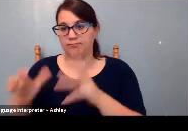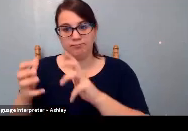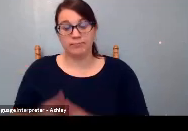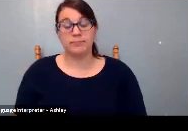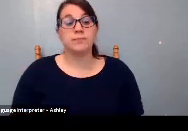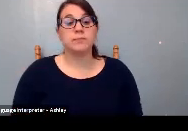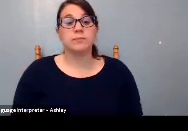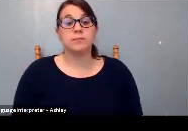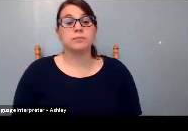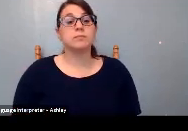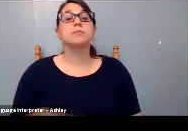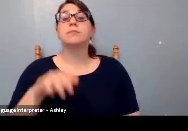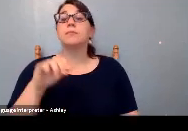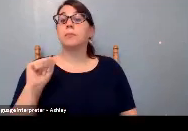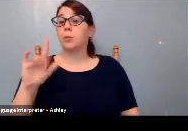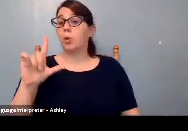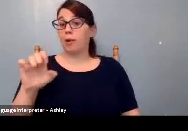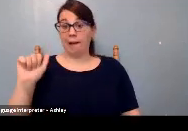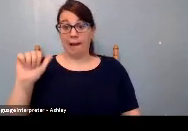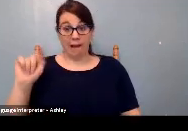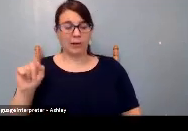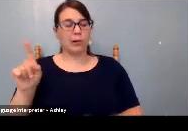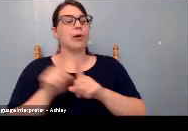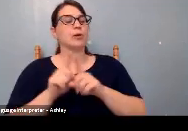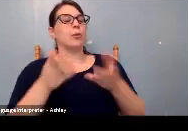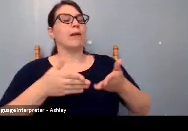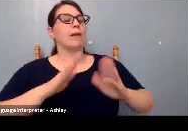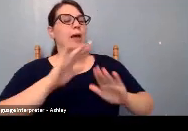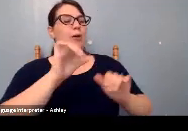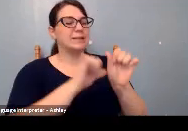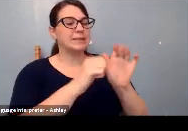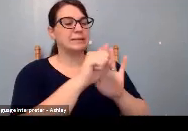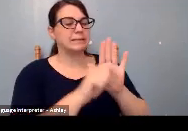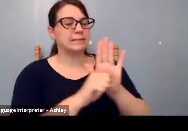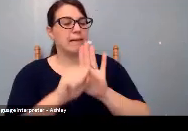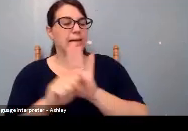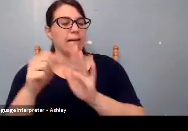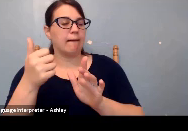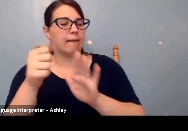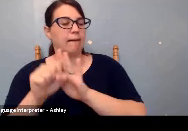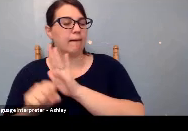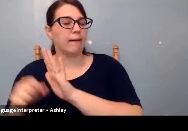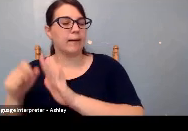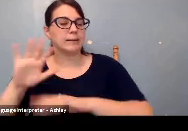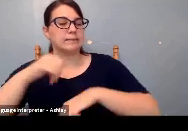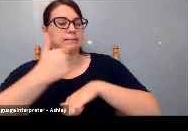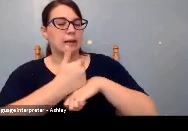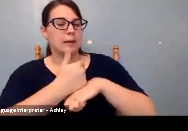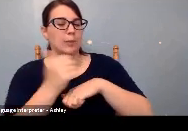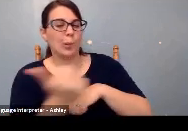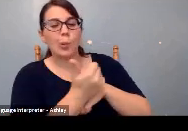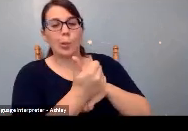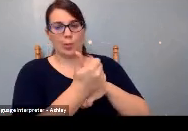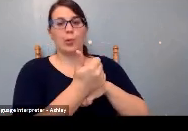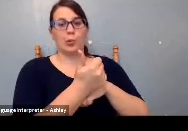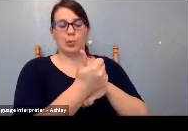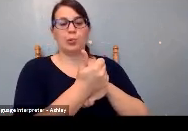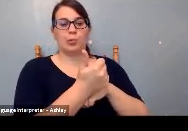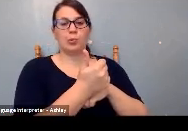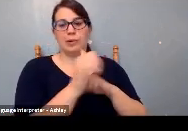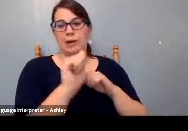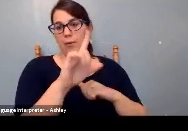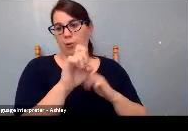the states the mechanism to create their ABLE programs. Most ABLE programs are administered through the state's treasurer's